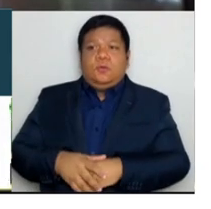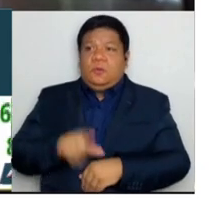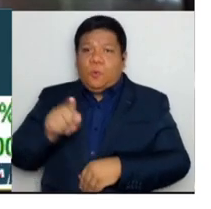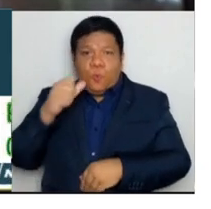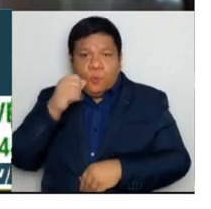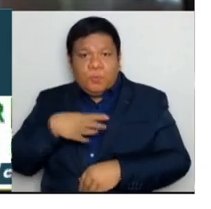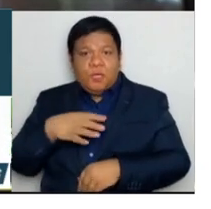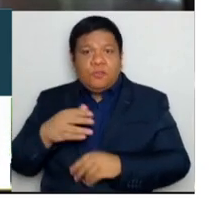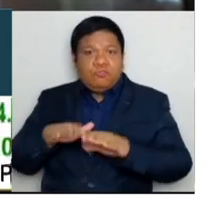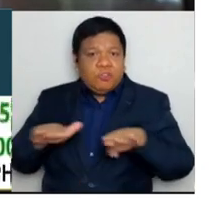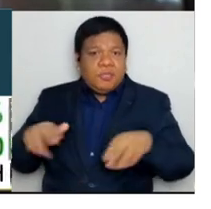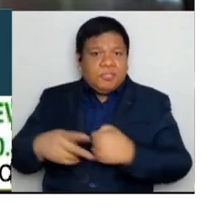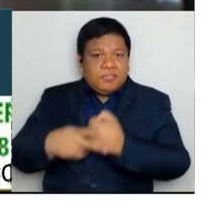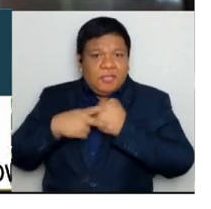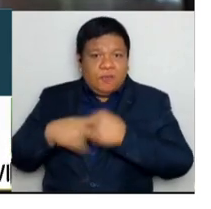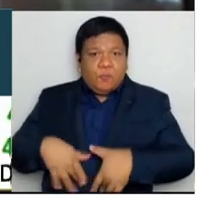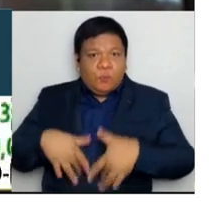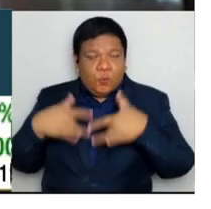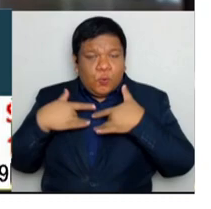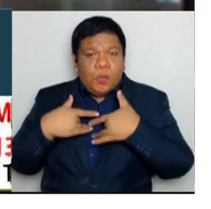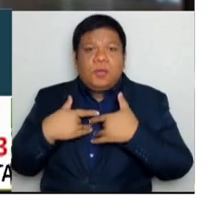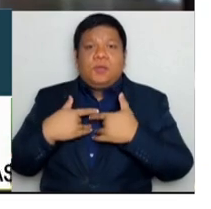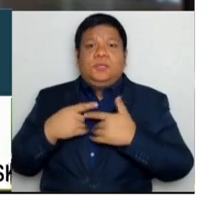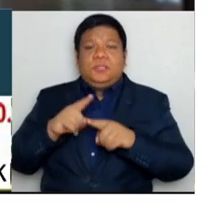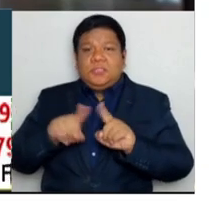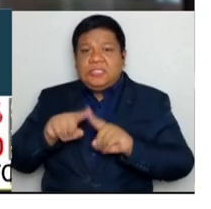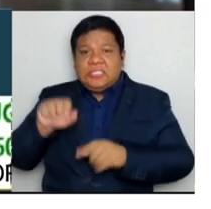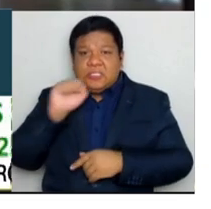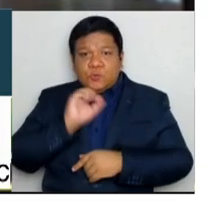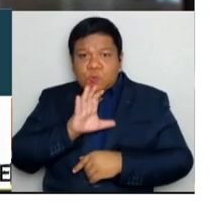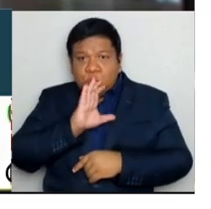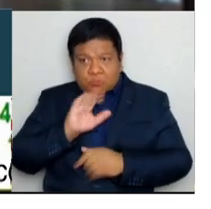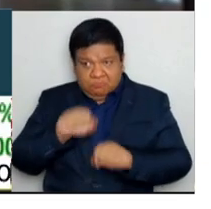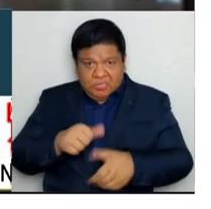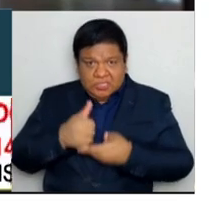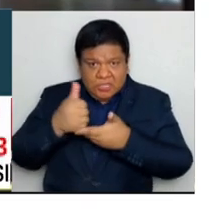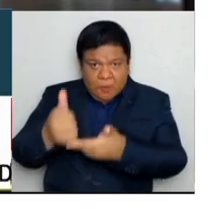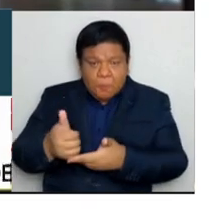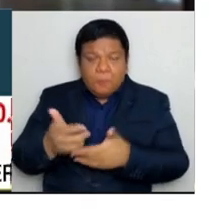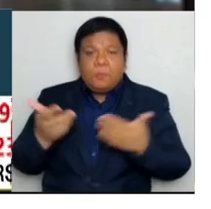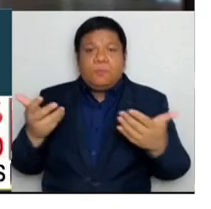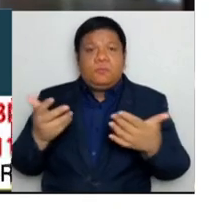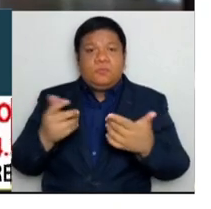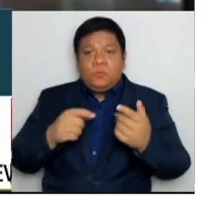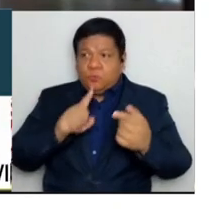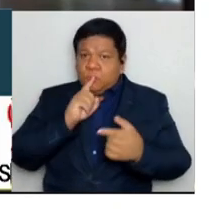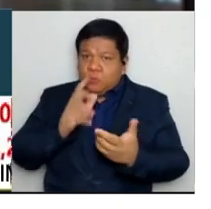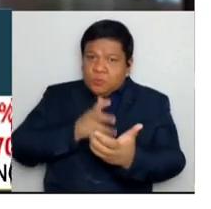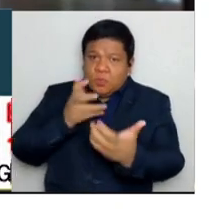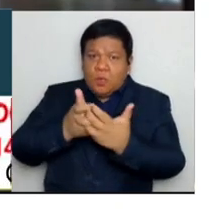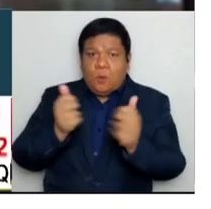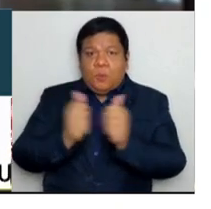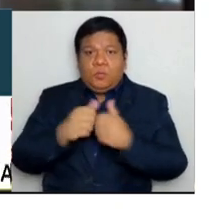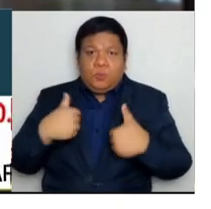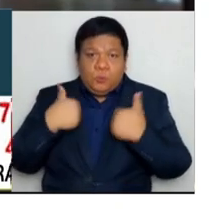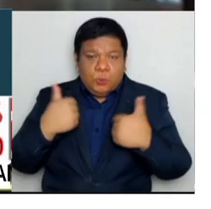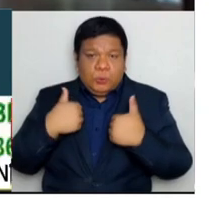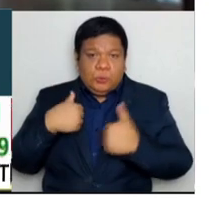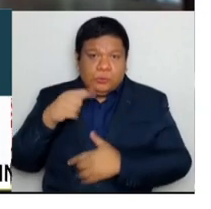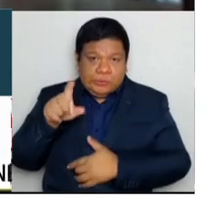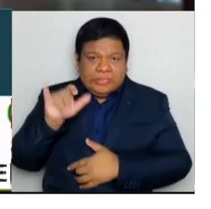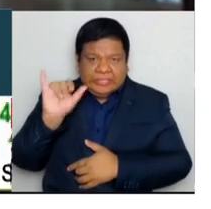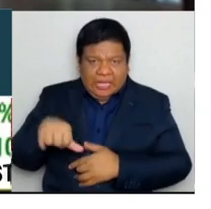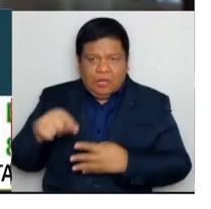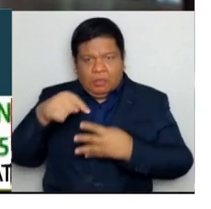and indigenous people and our senior citizens, it will resonate with the youth of our country. And that